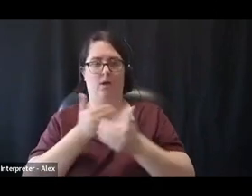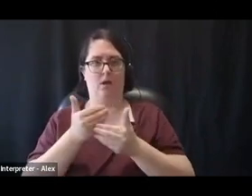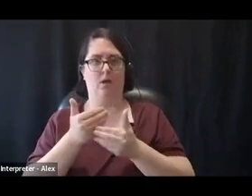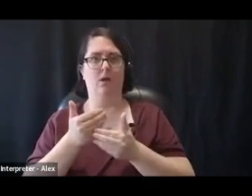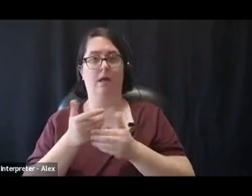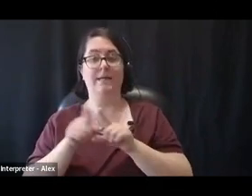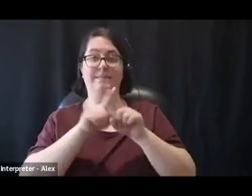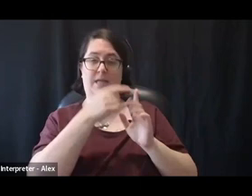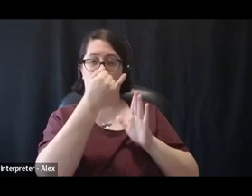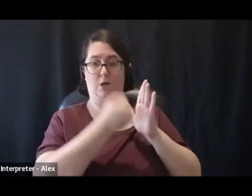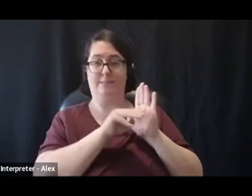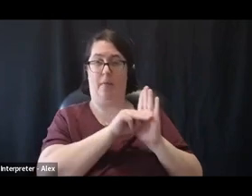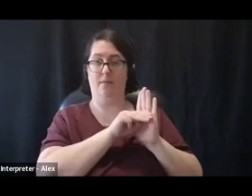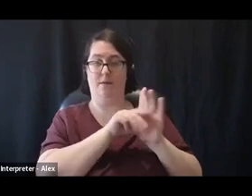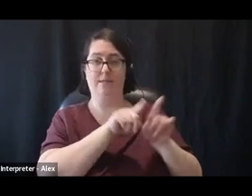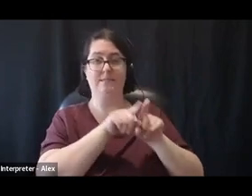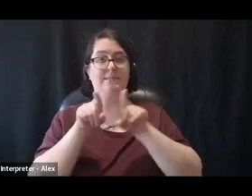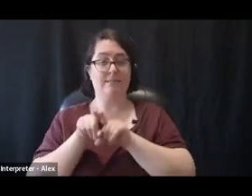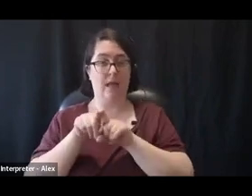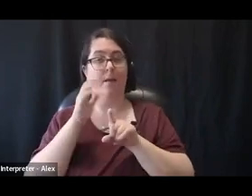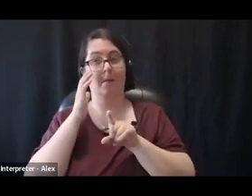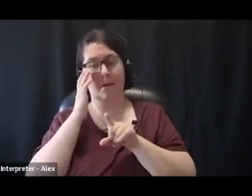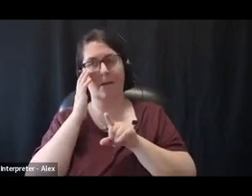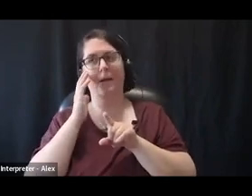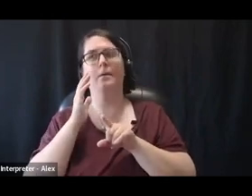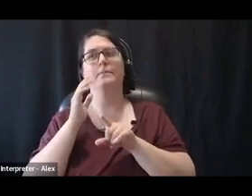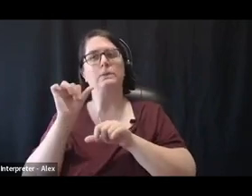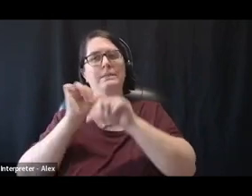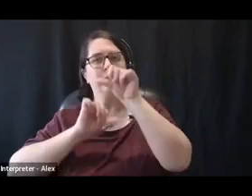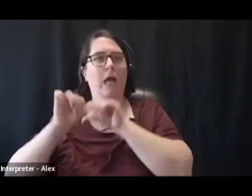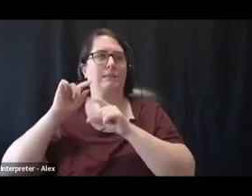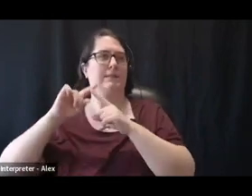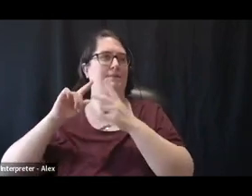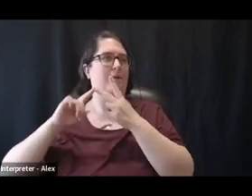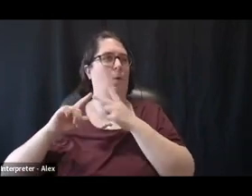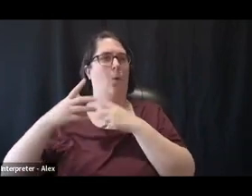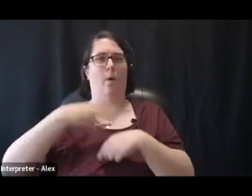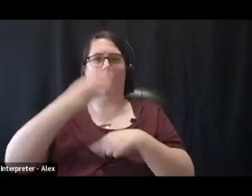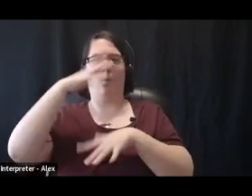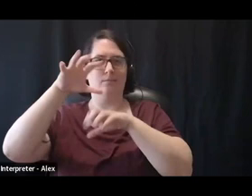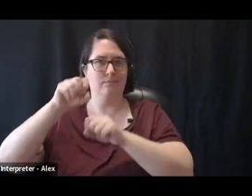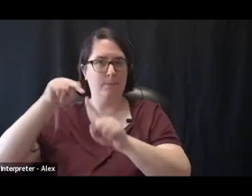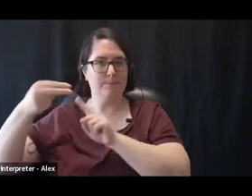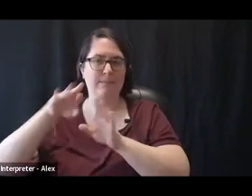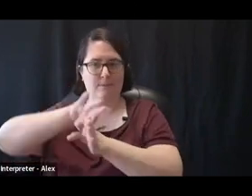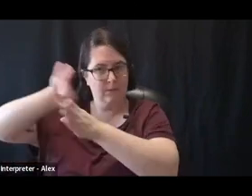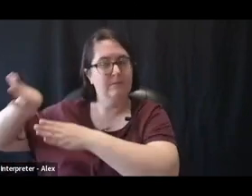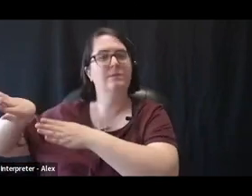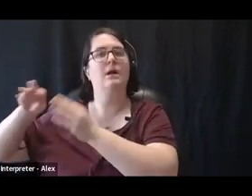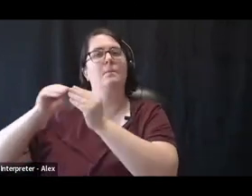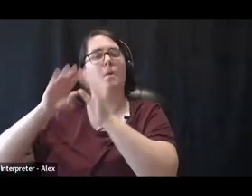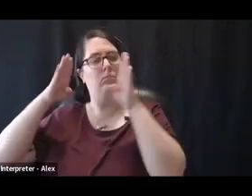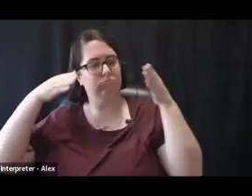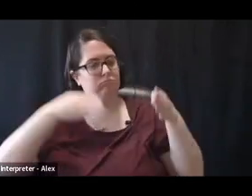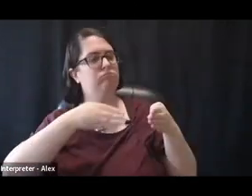artistic method, rather than one that is more of the scientific or a colonized kind of method, is what brings us more aligned with